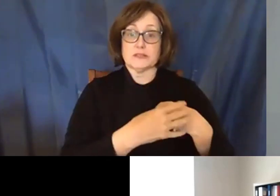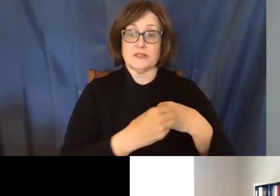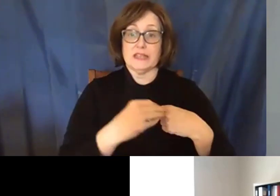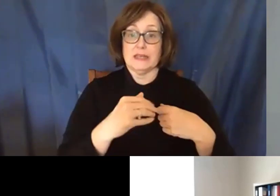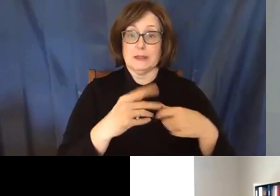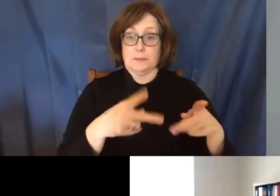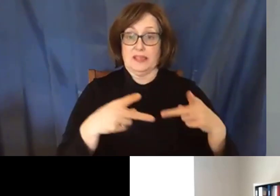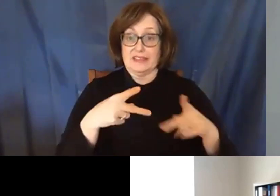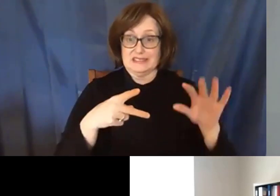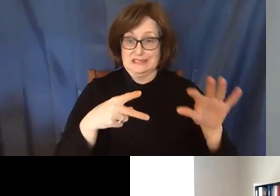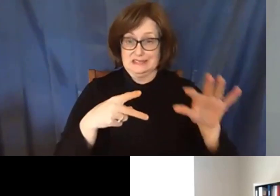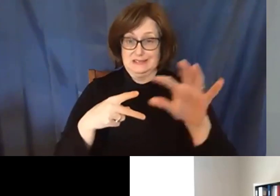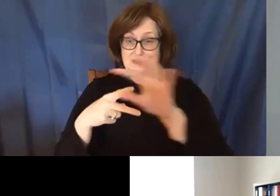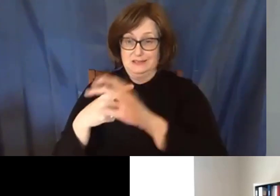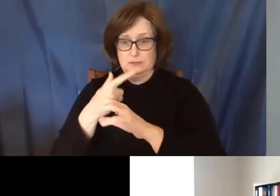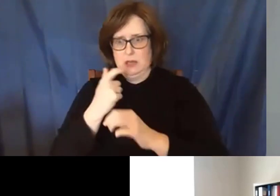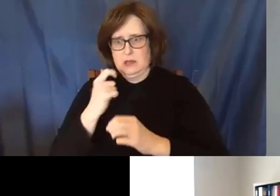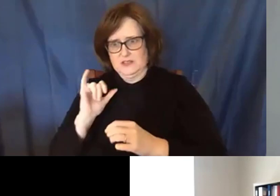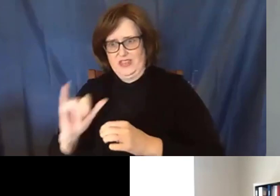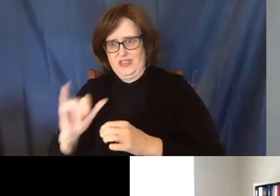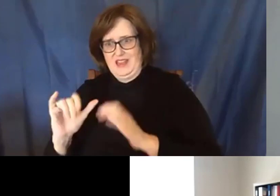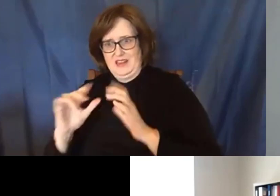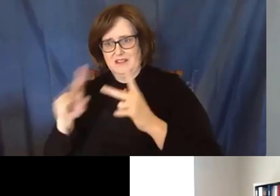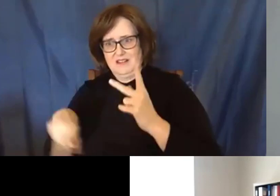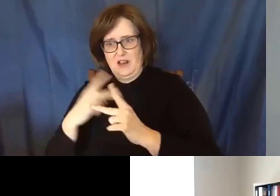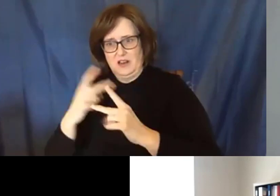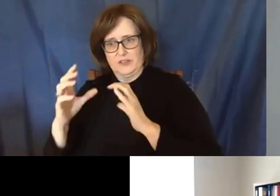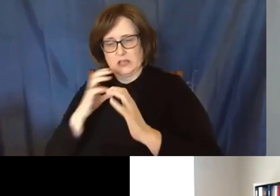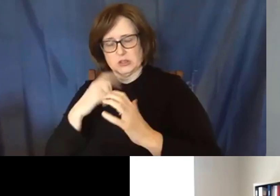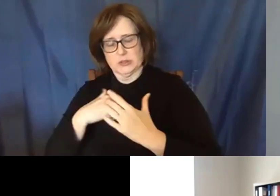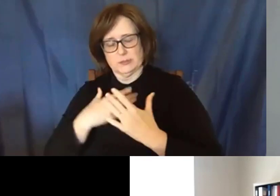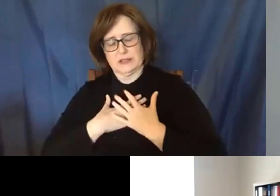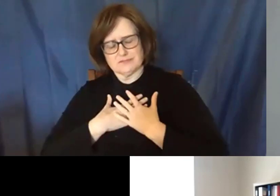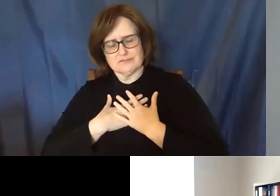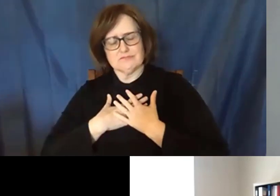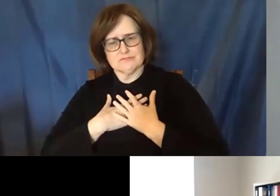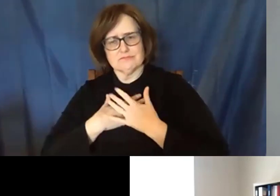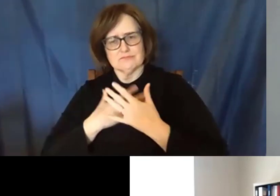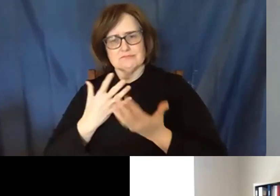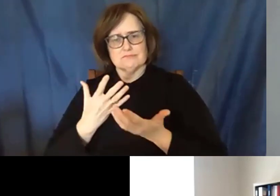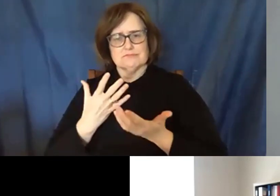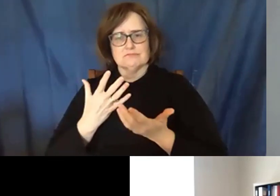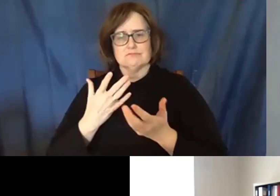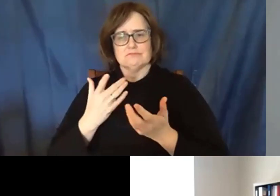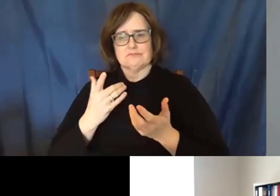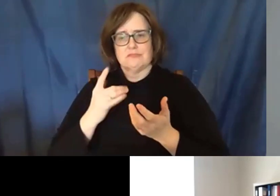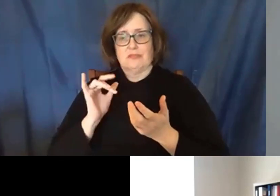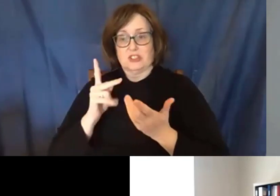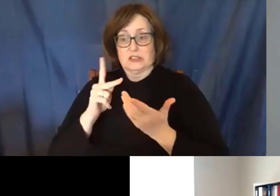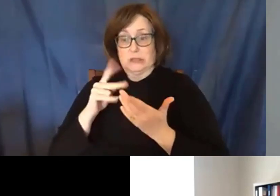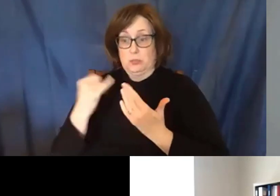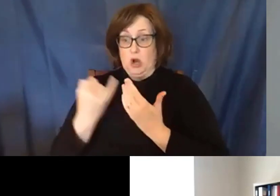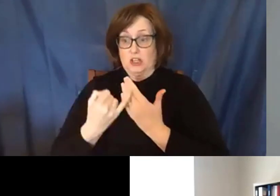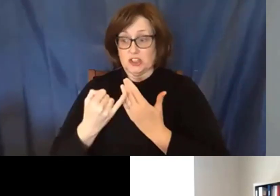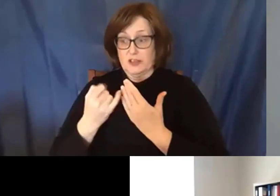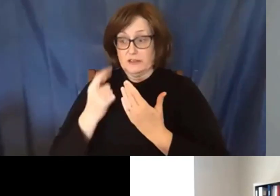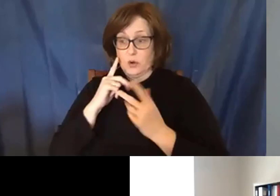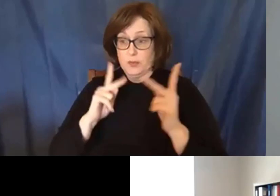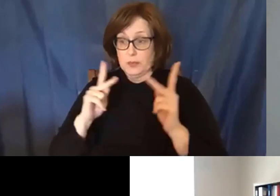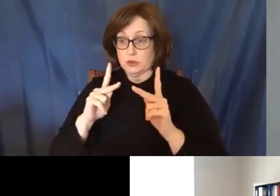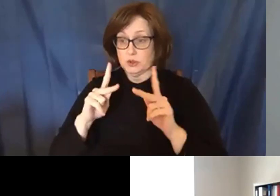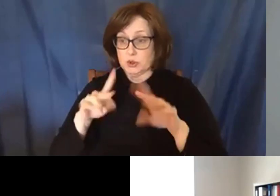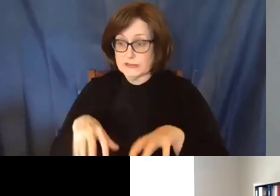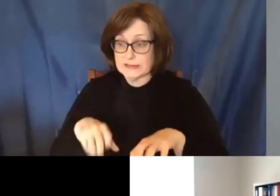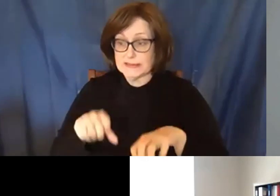of a conversation. And to me, just even having like a take action project is even more important